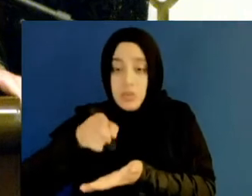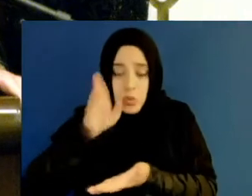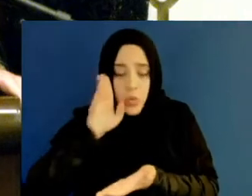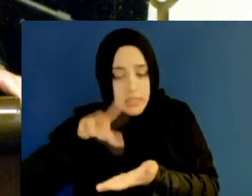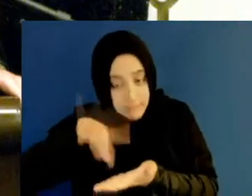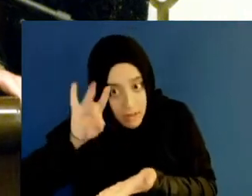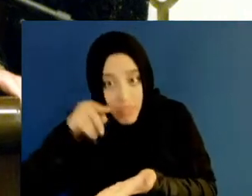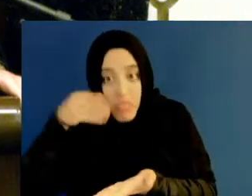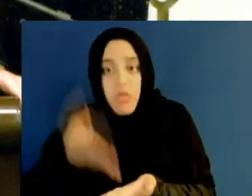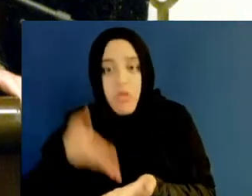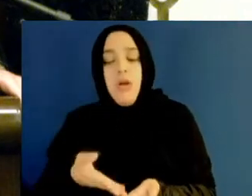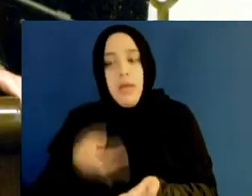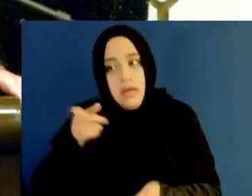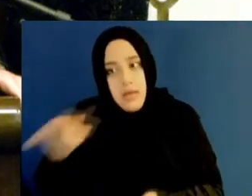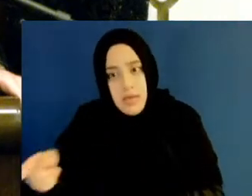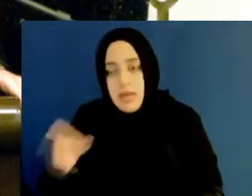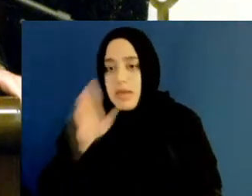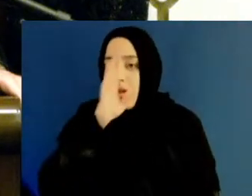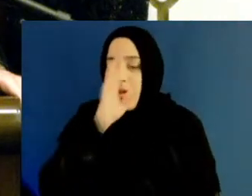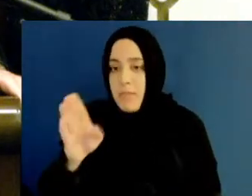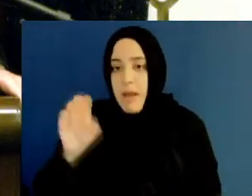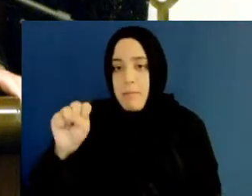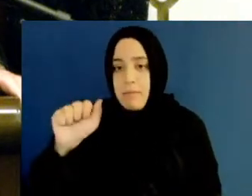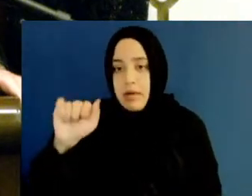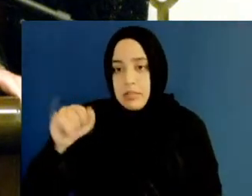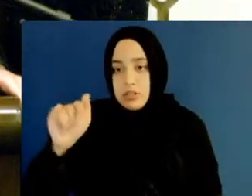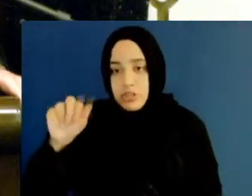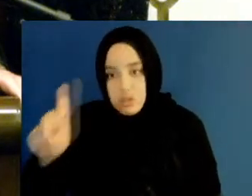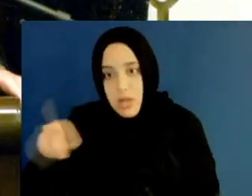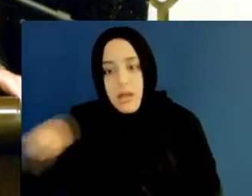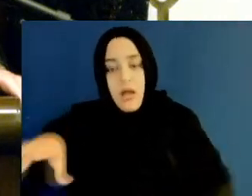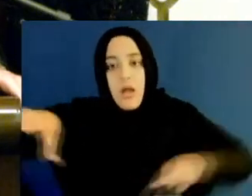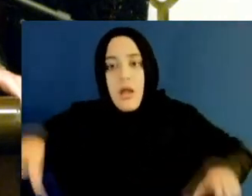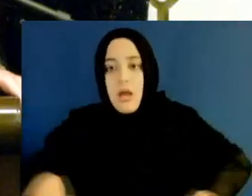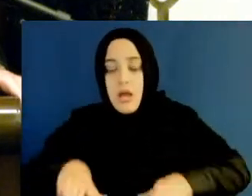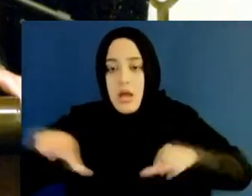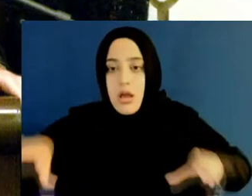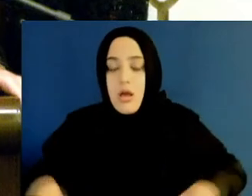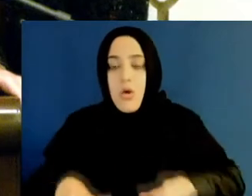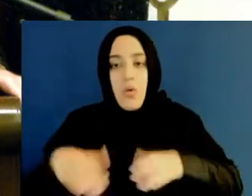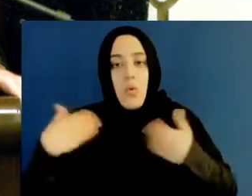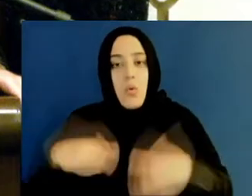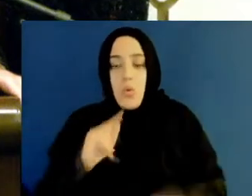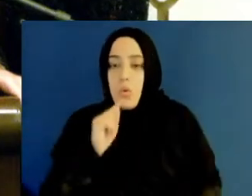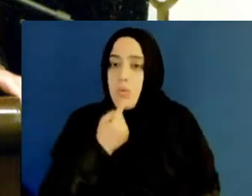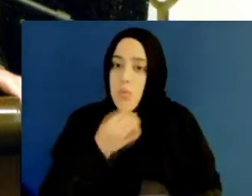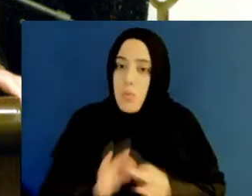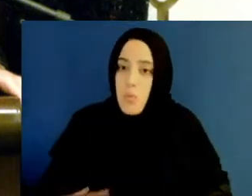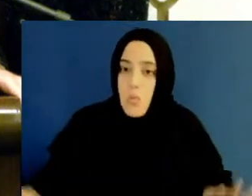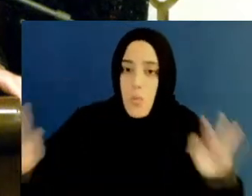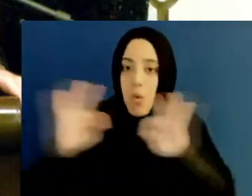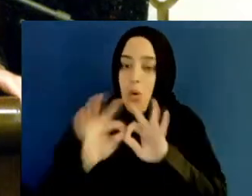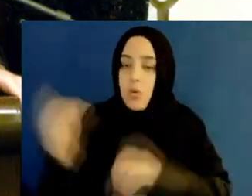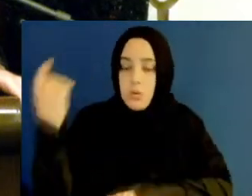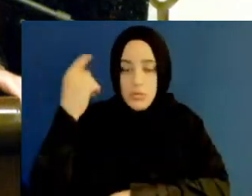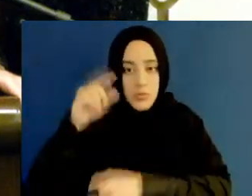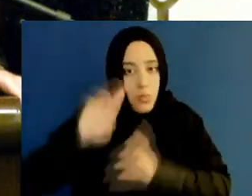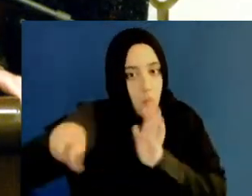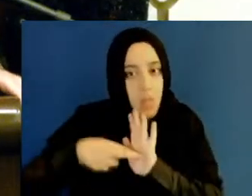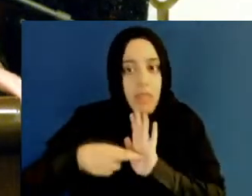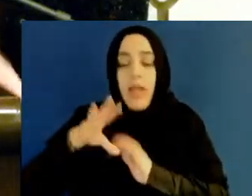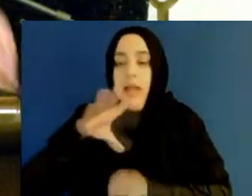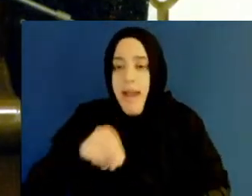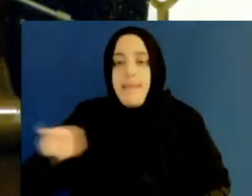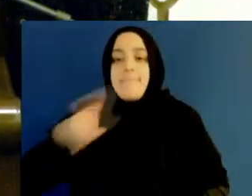role on the day of Ashura and participated in the battle on the day of Ashura.